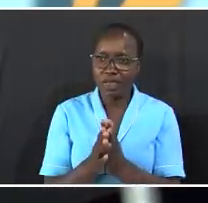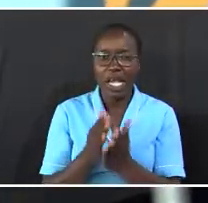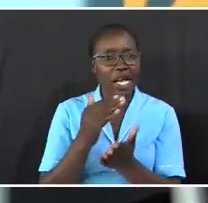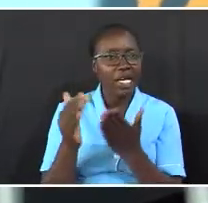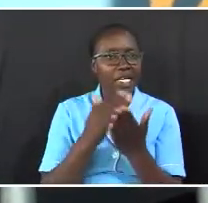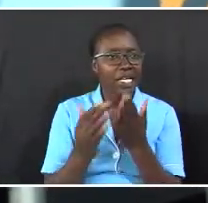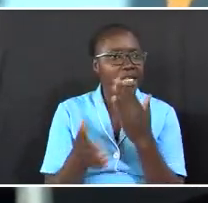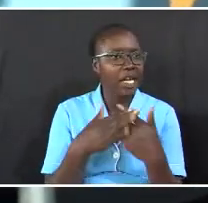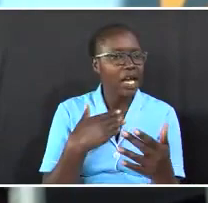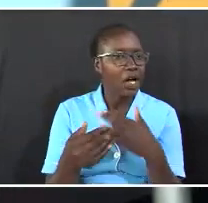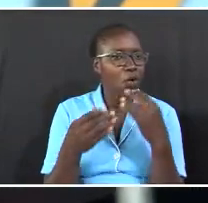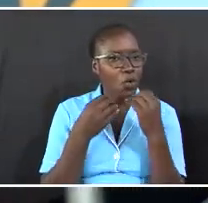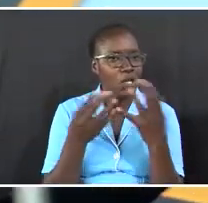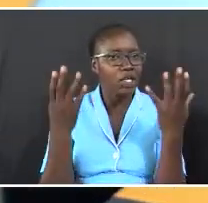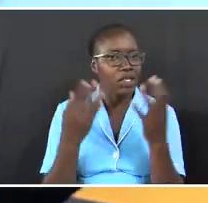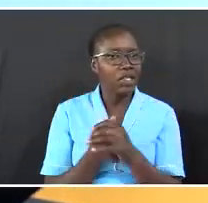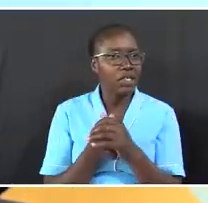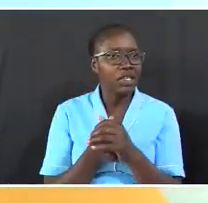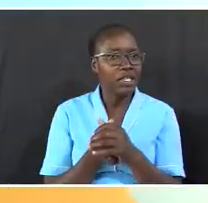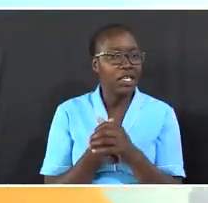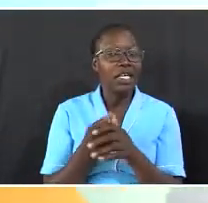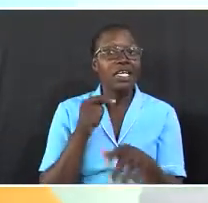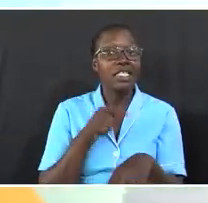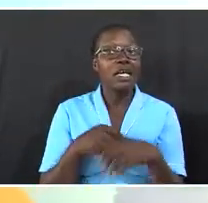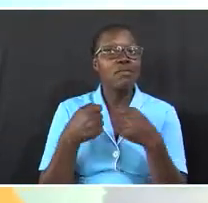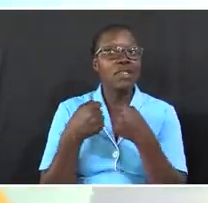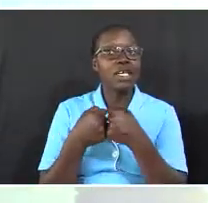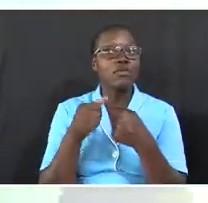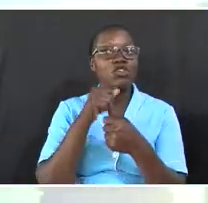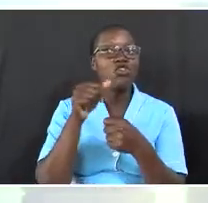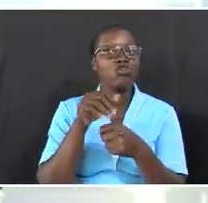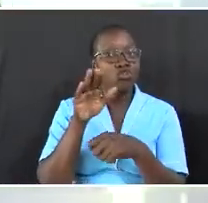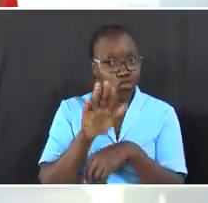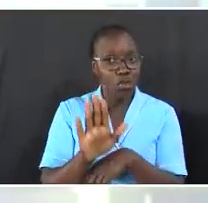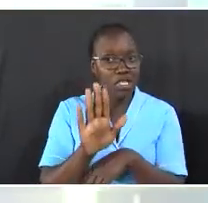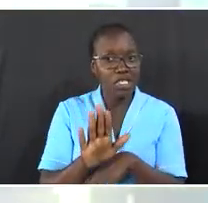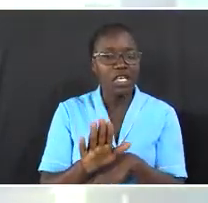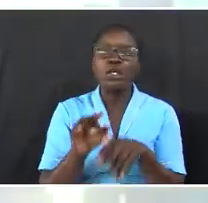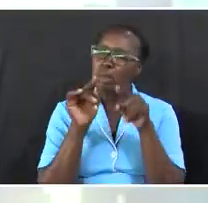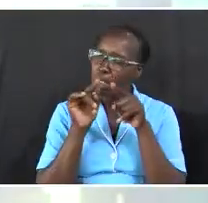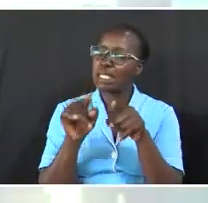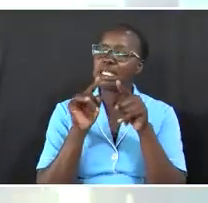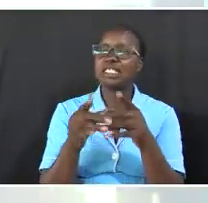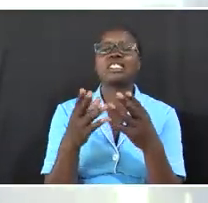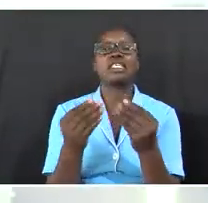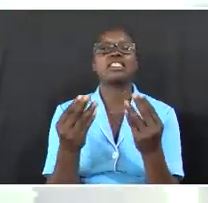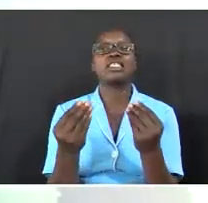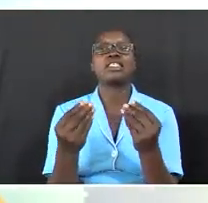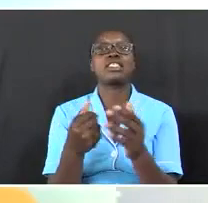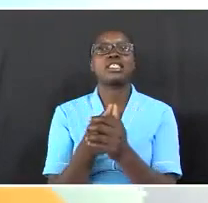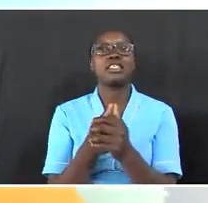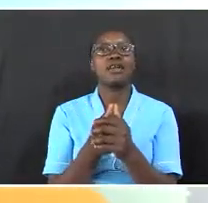rent. When the game is not yours, you can criticize.